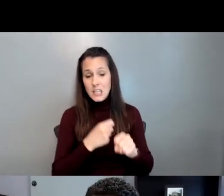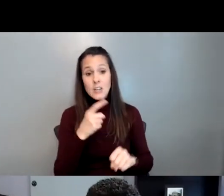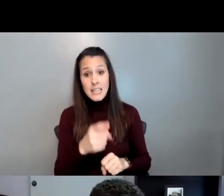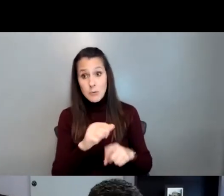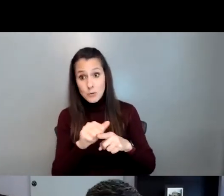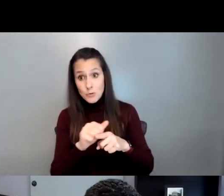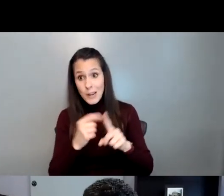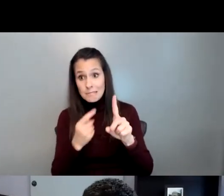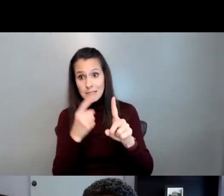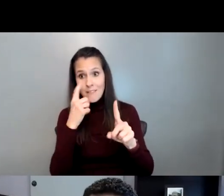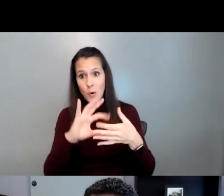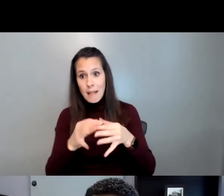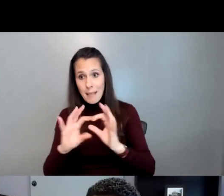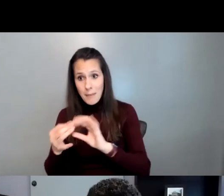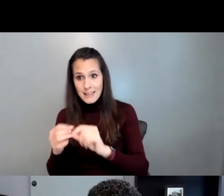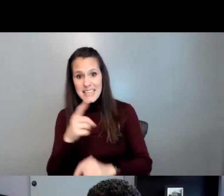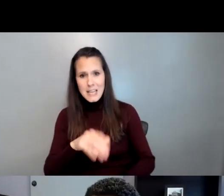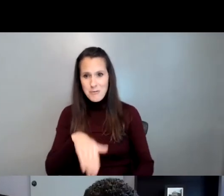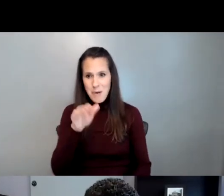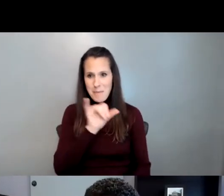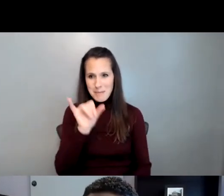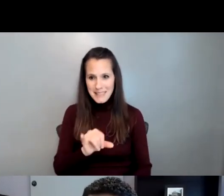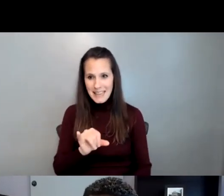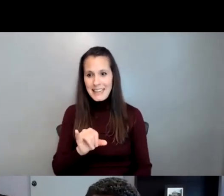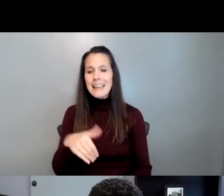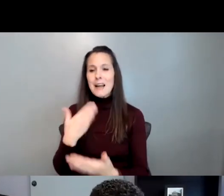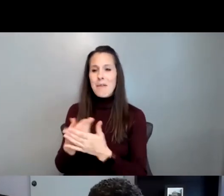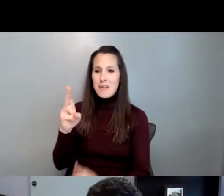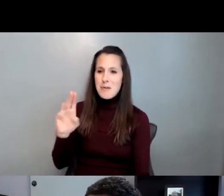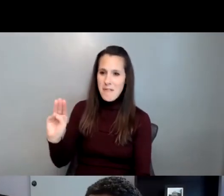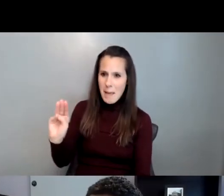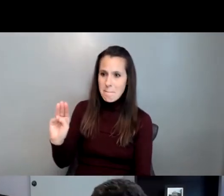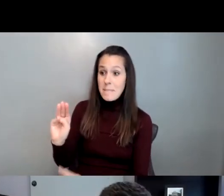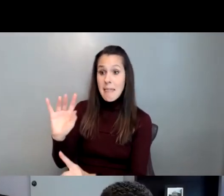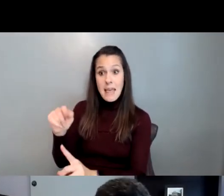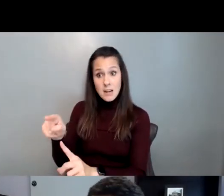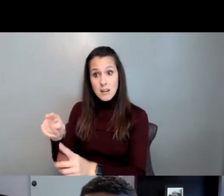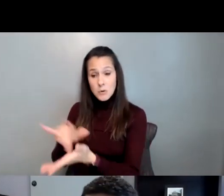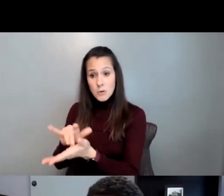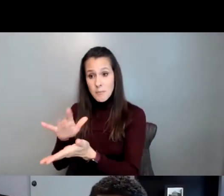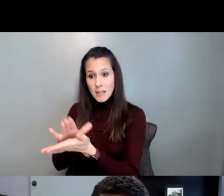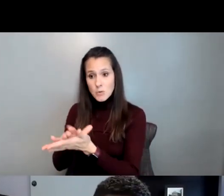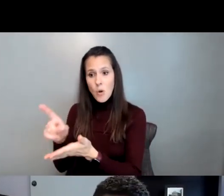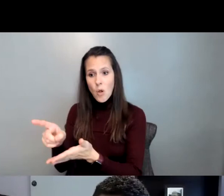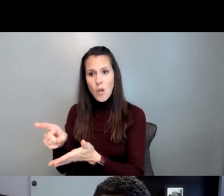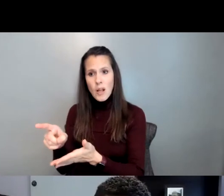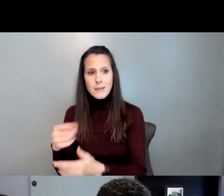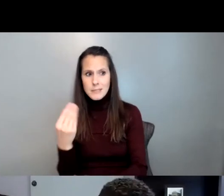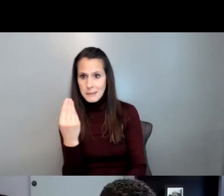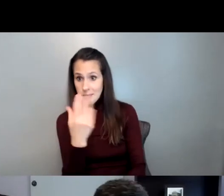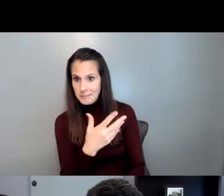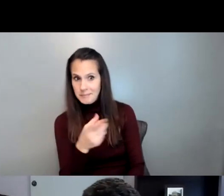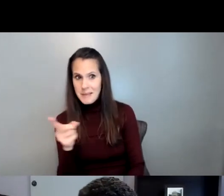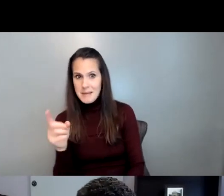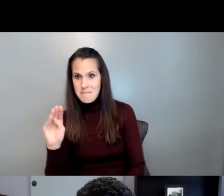And he was from Ypsilanti, and he ended up at Michigan for med school. And when he was there, he kept on sort of talking about Michigan, and he was a